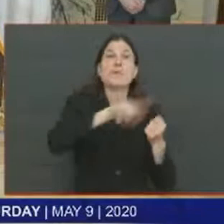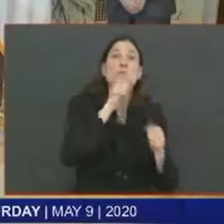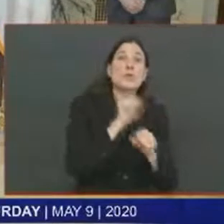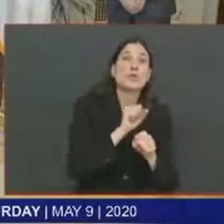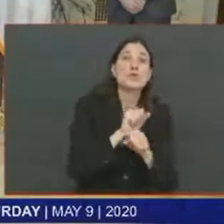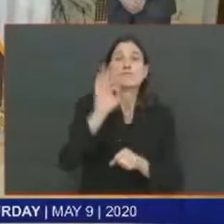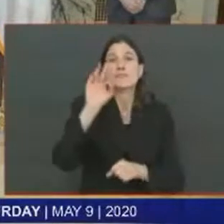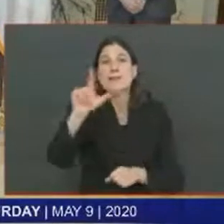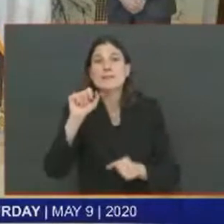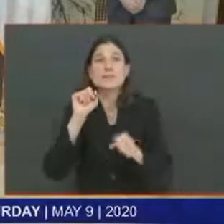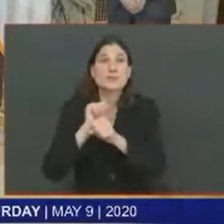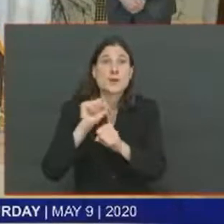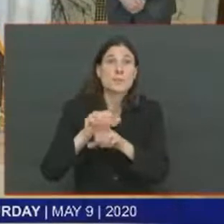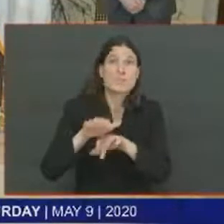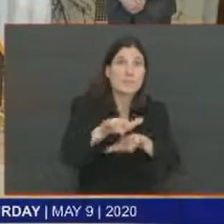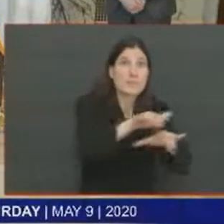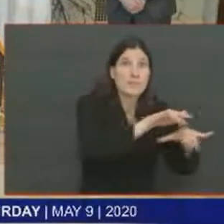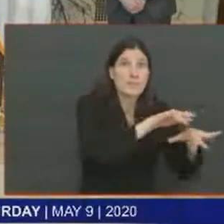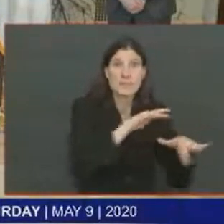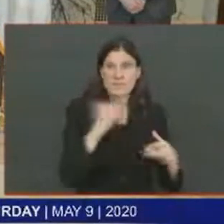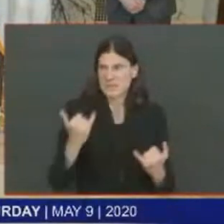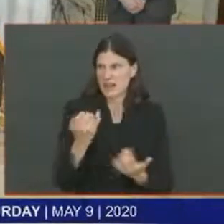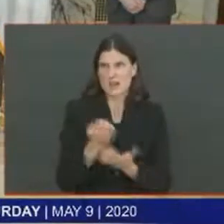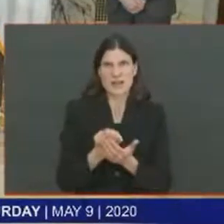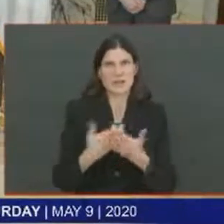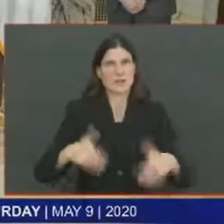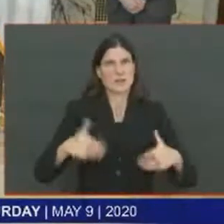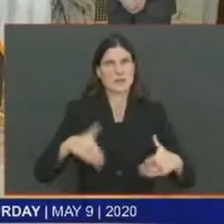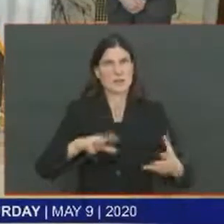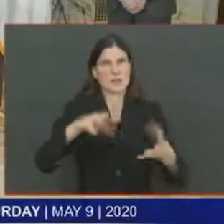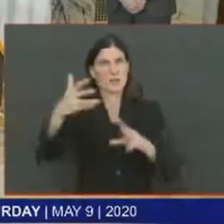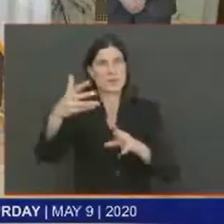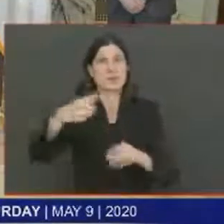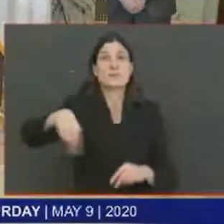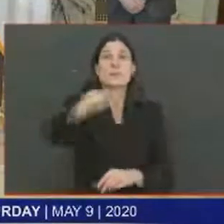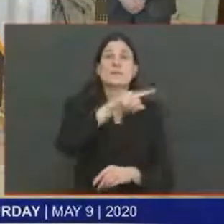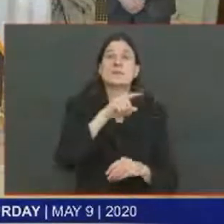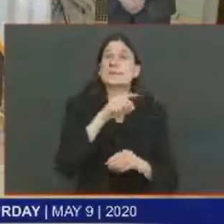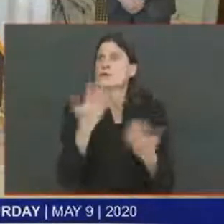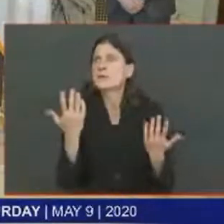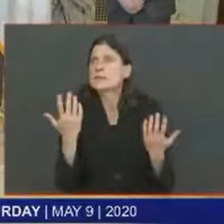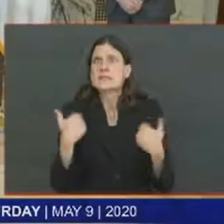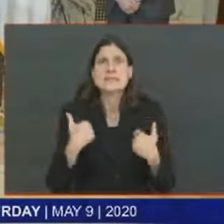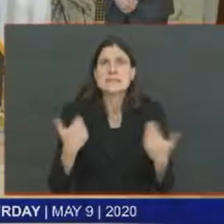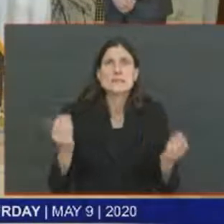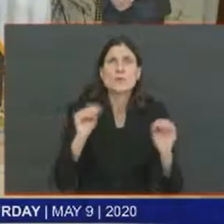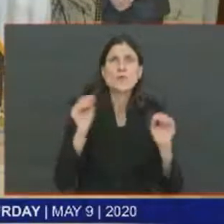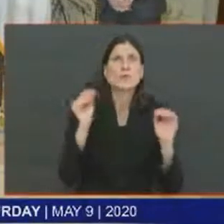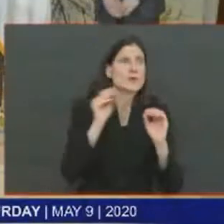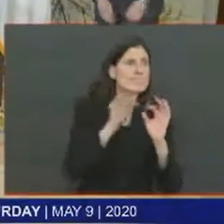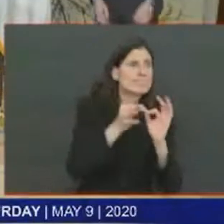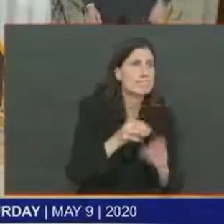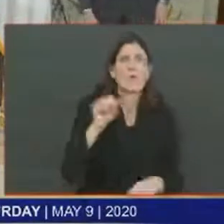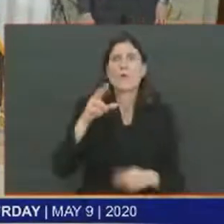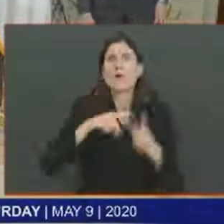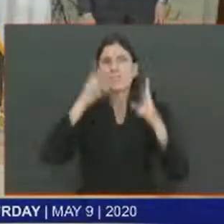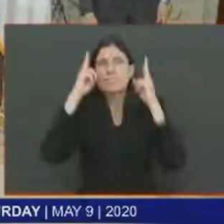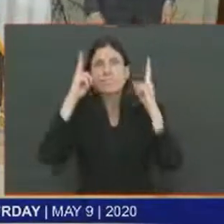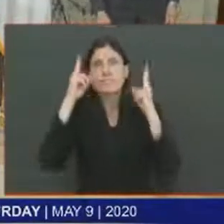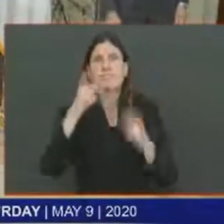economy workers, because they ought to be eligible for unemployment just like anybody else is. Thank you.